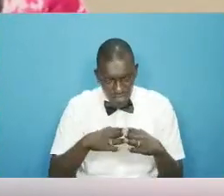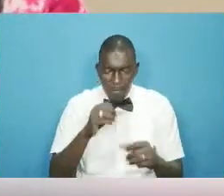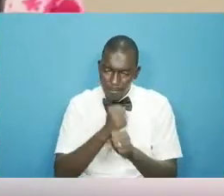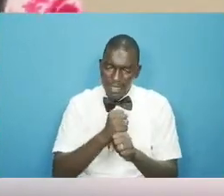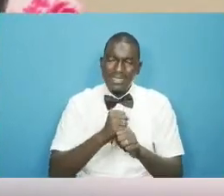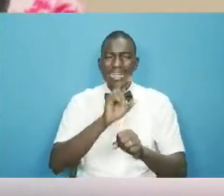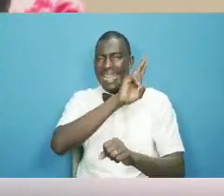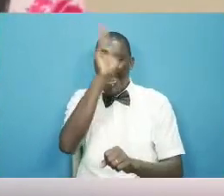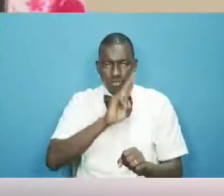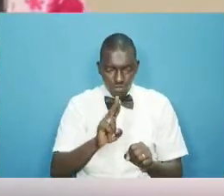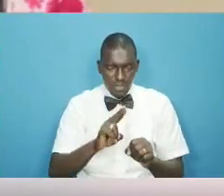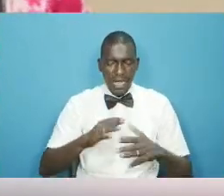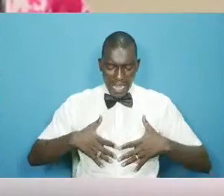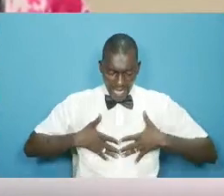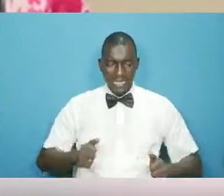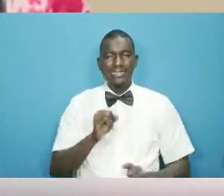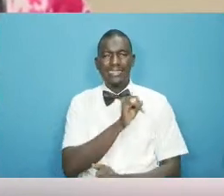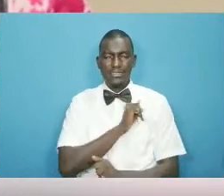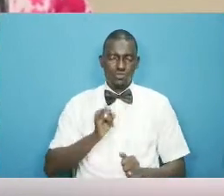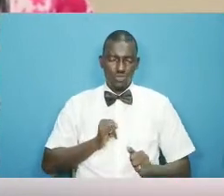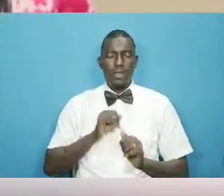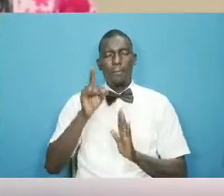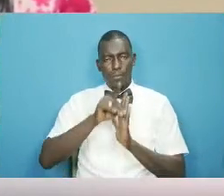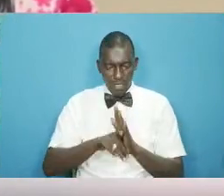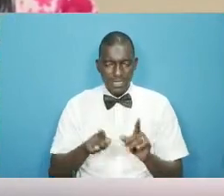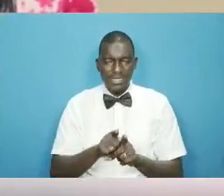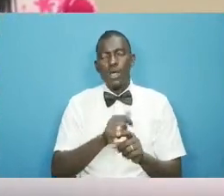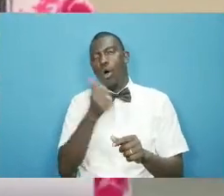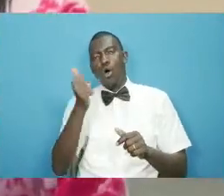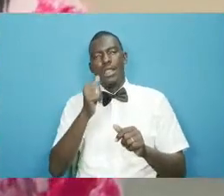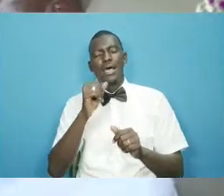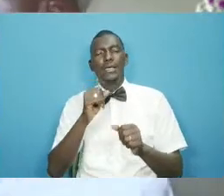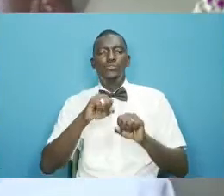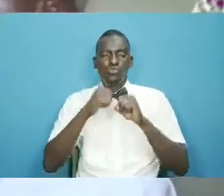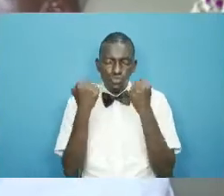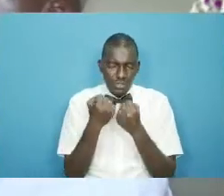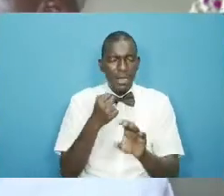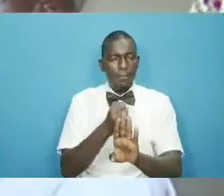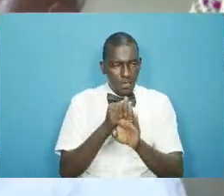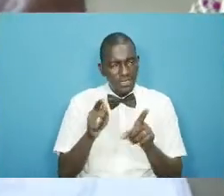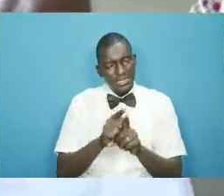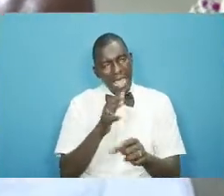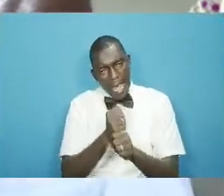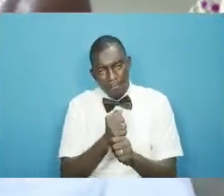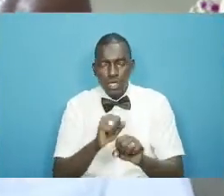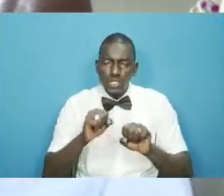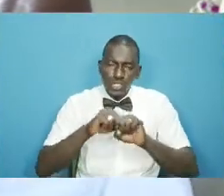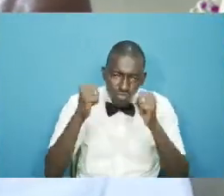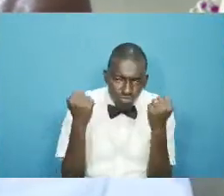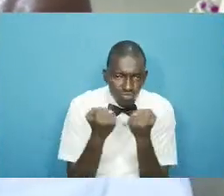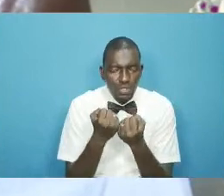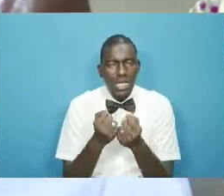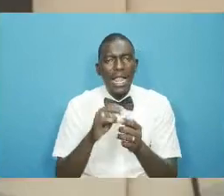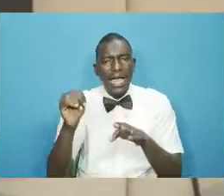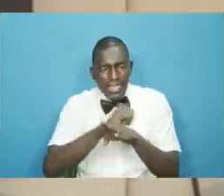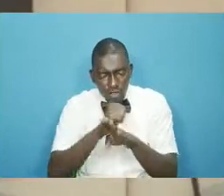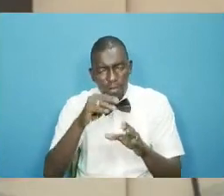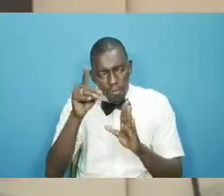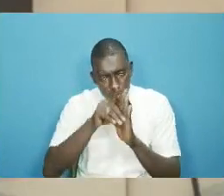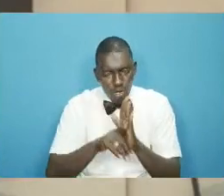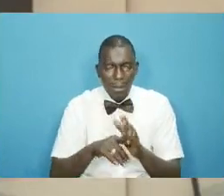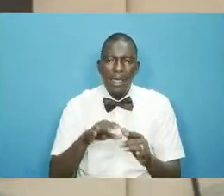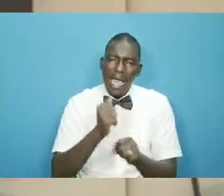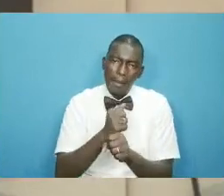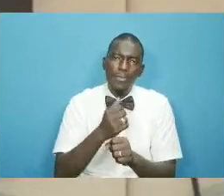national health insurance scheme and other social protection programs to cushion the socio-economic impacts facing vulnerable people in the